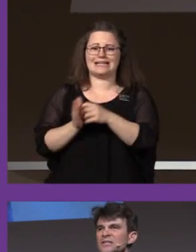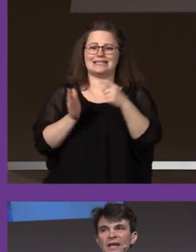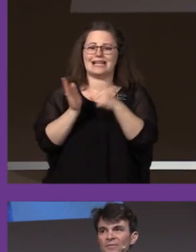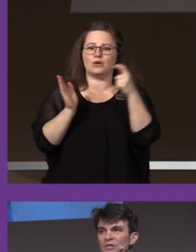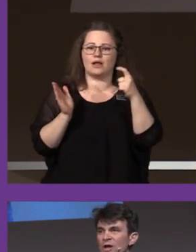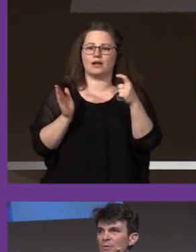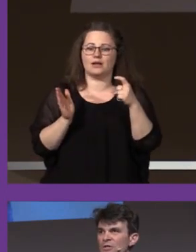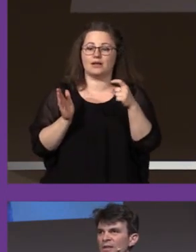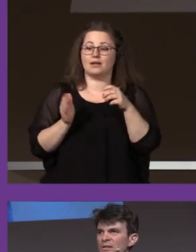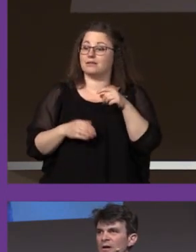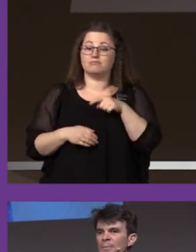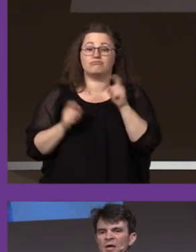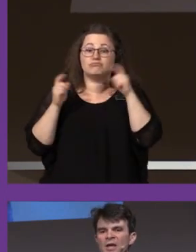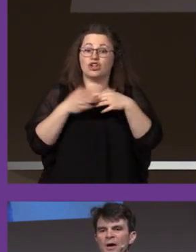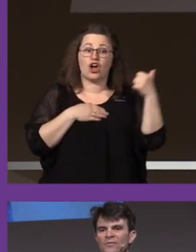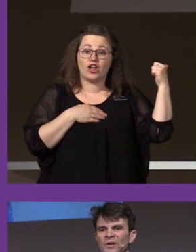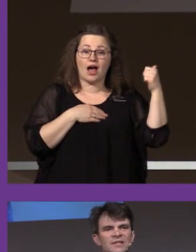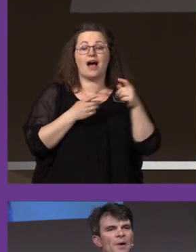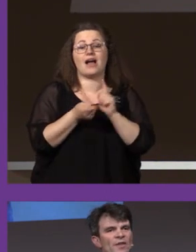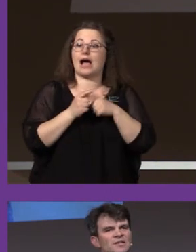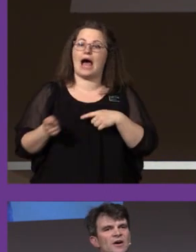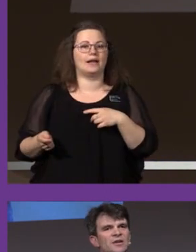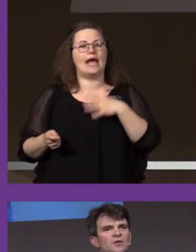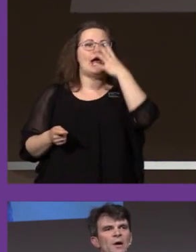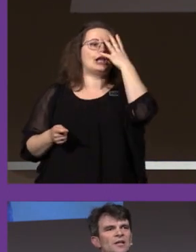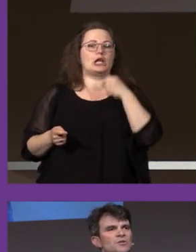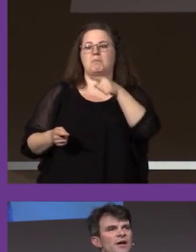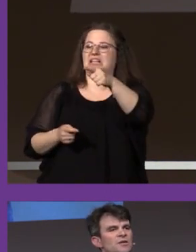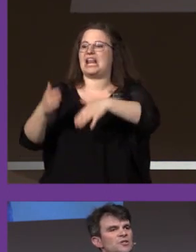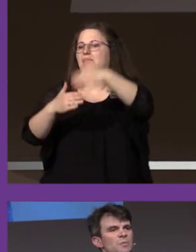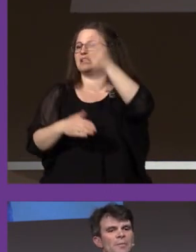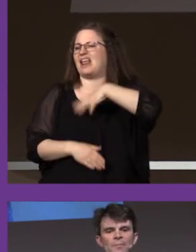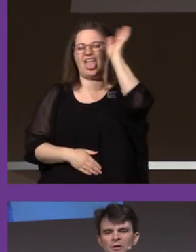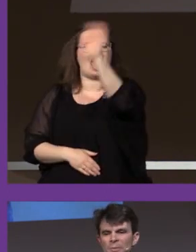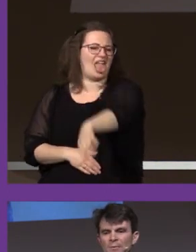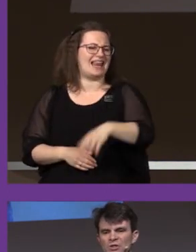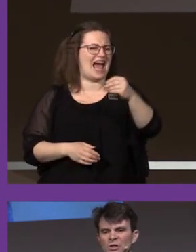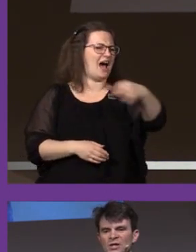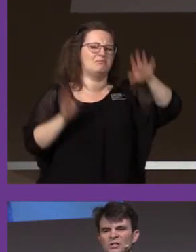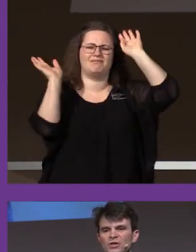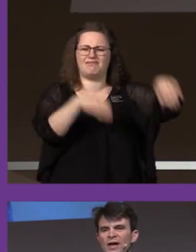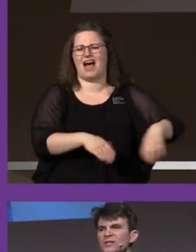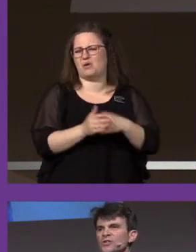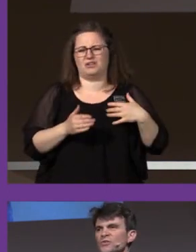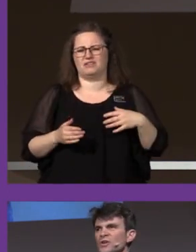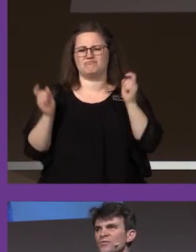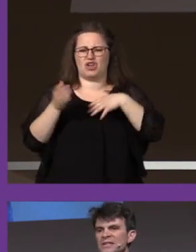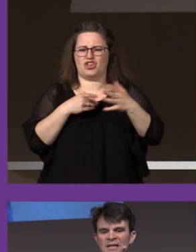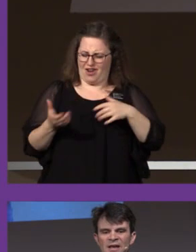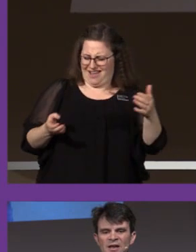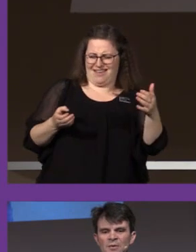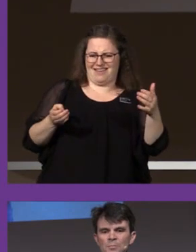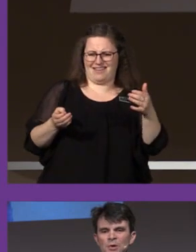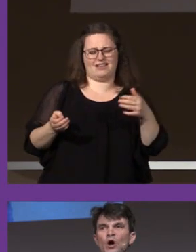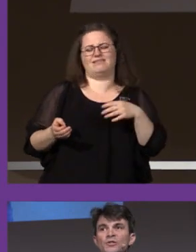If he's not able to do it in that time, he might forget about that site, you might lose that custom, he might not be able to do that digital